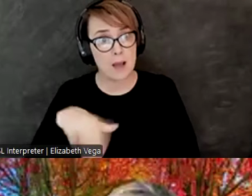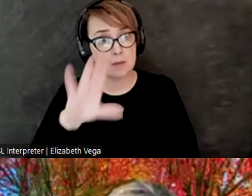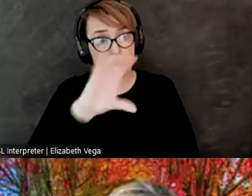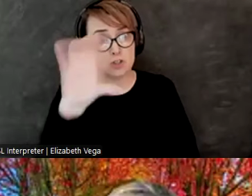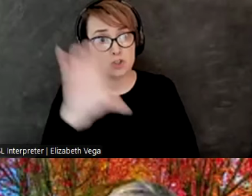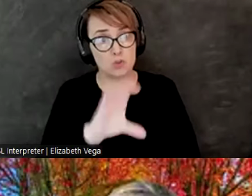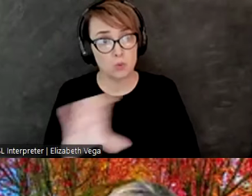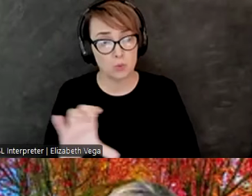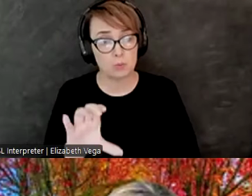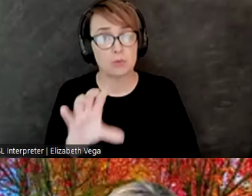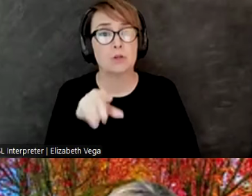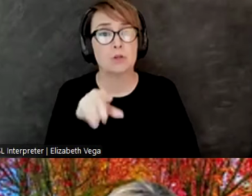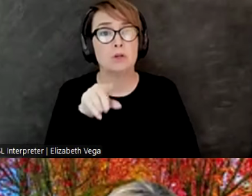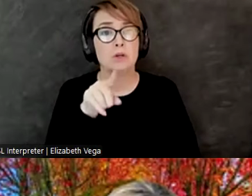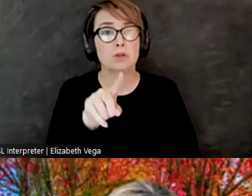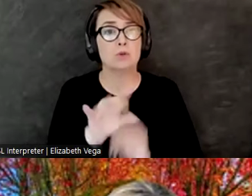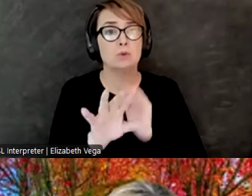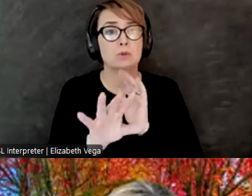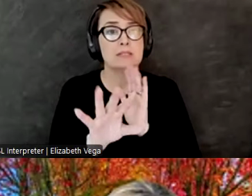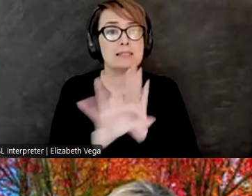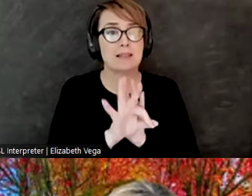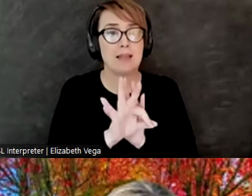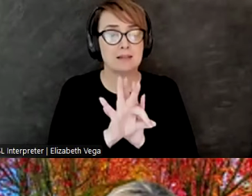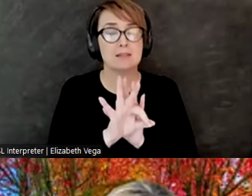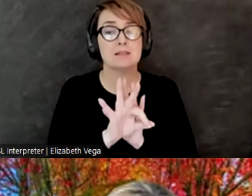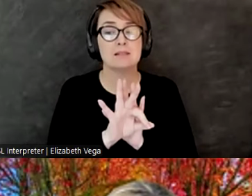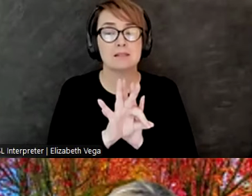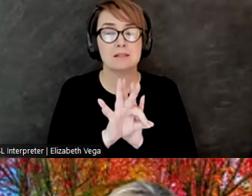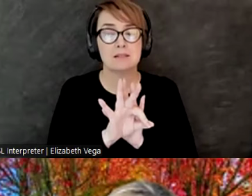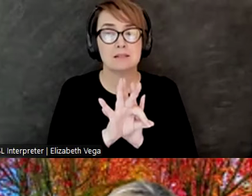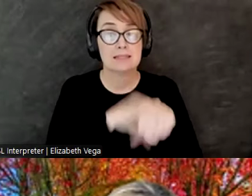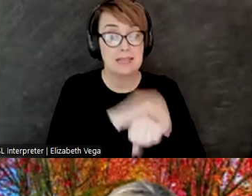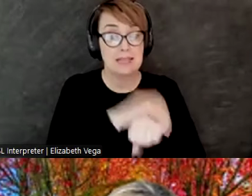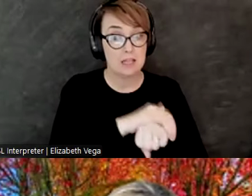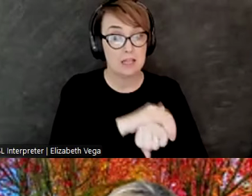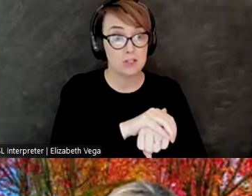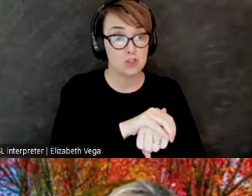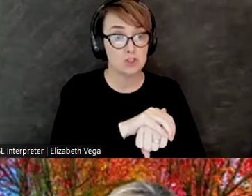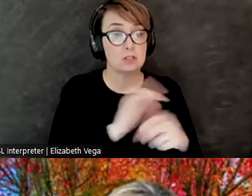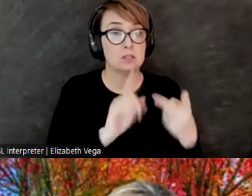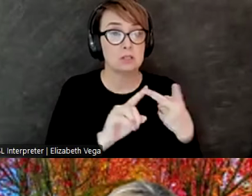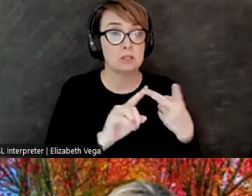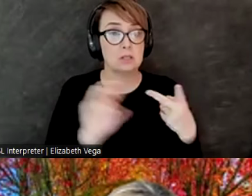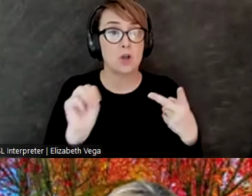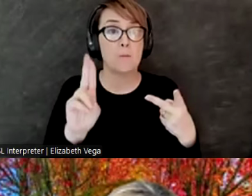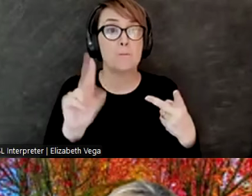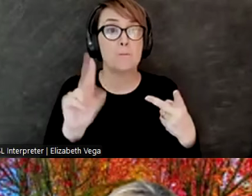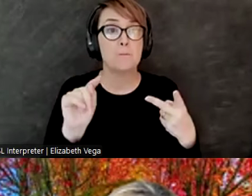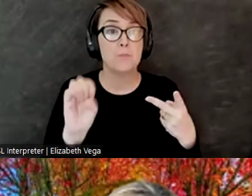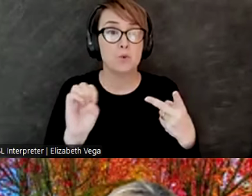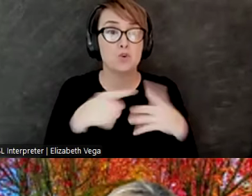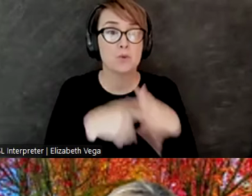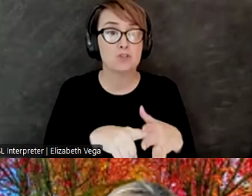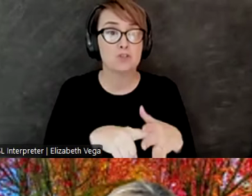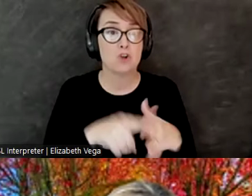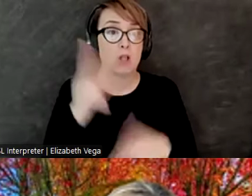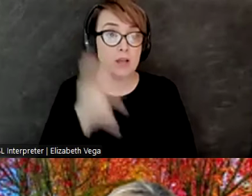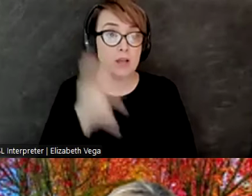and you selected English and then also mute original audio.